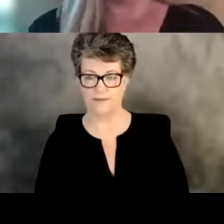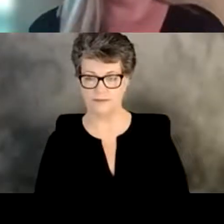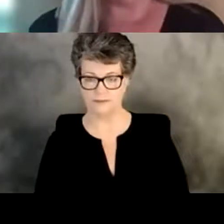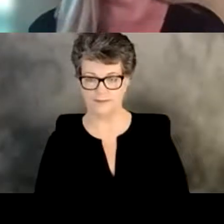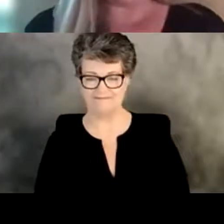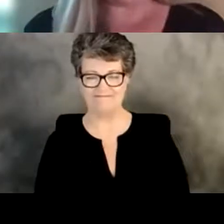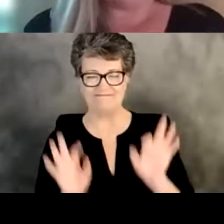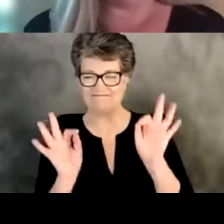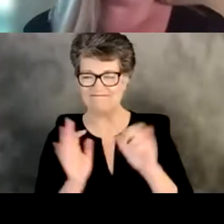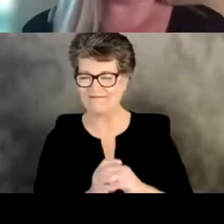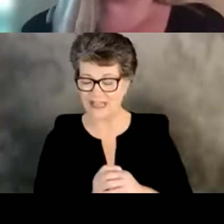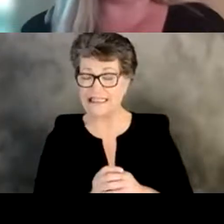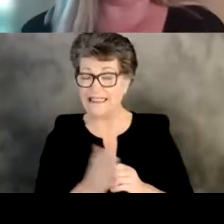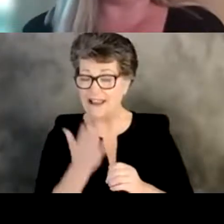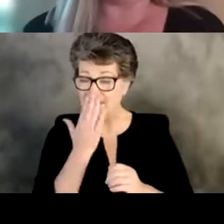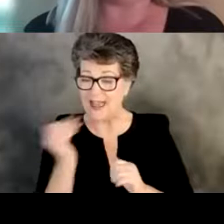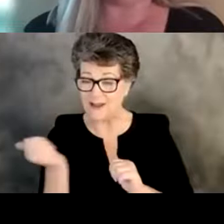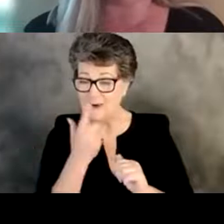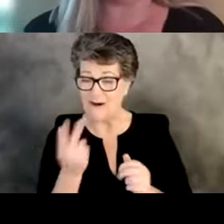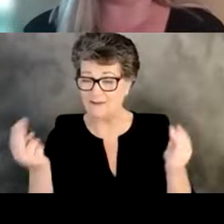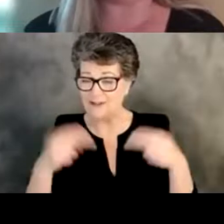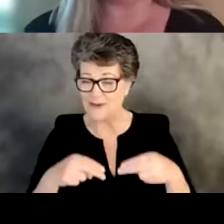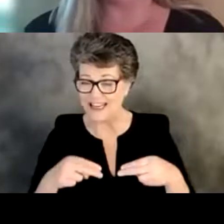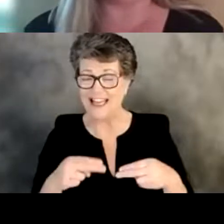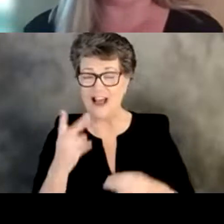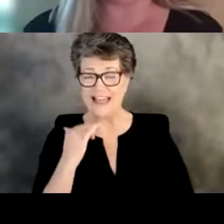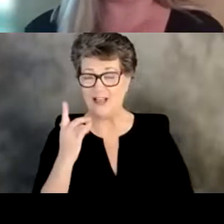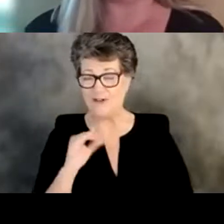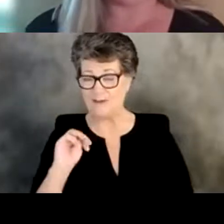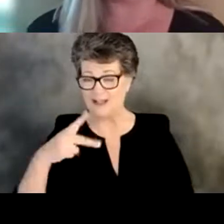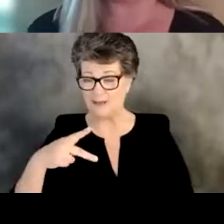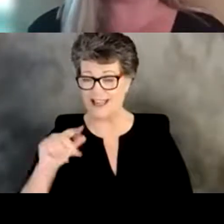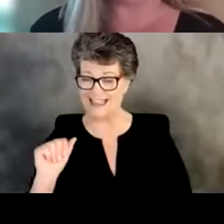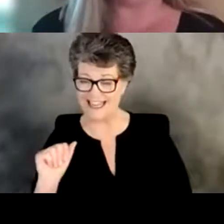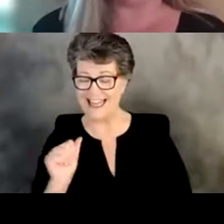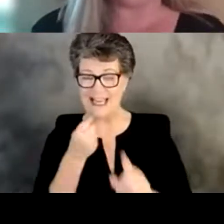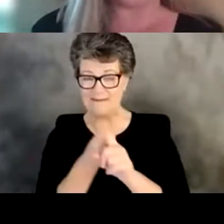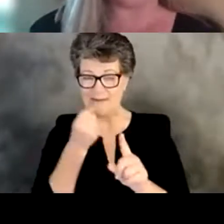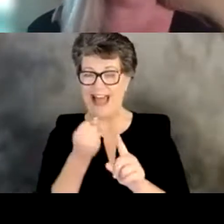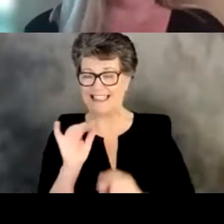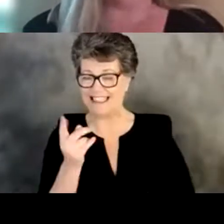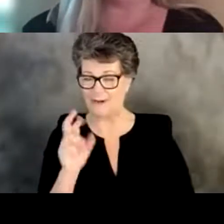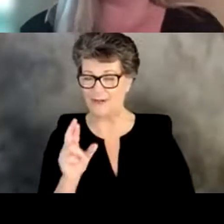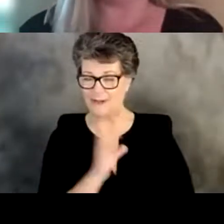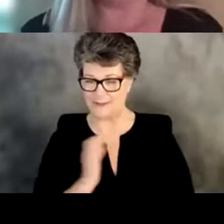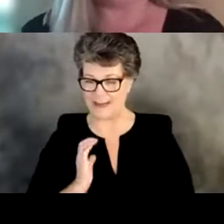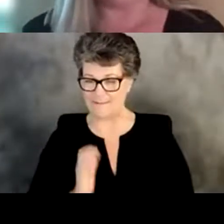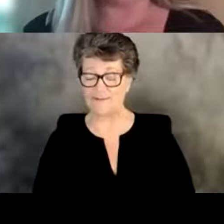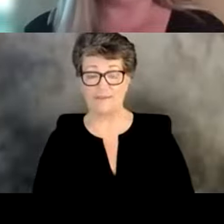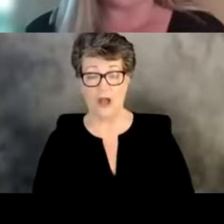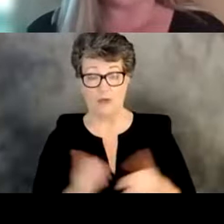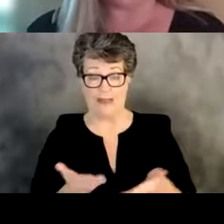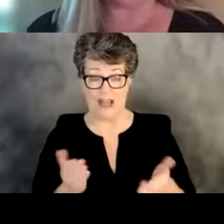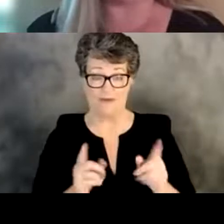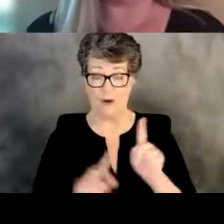Great. Well, thank you all so much for joining the California Master Plan for Aging Impact Stakeholder Committee. We'll be here from 1